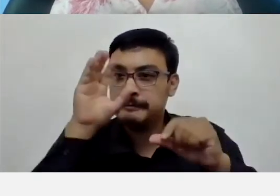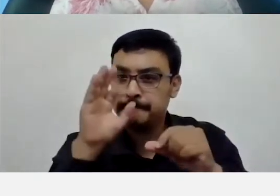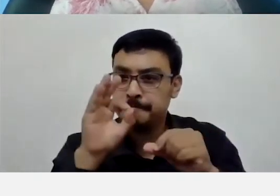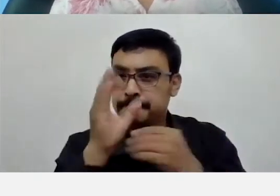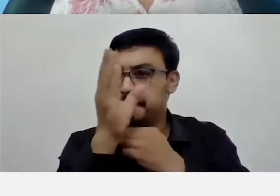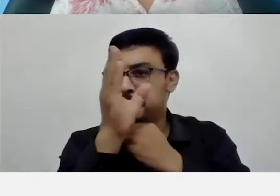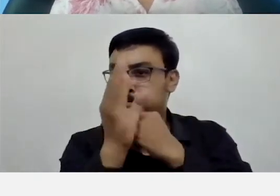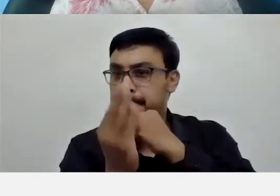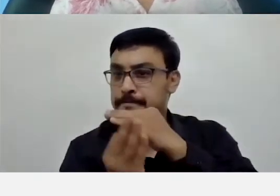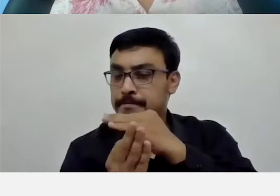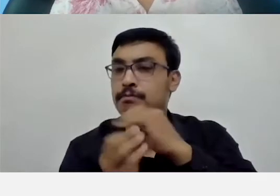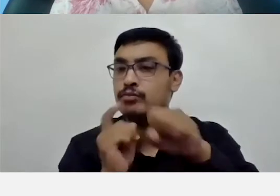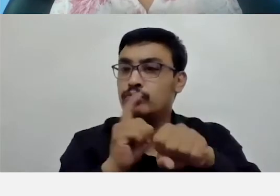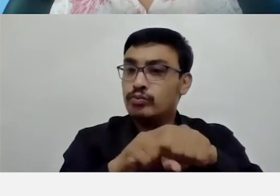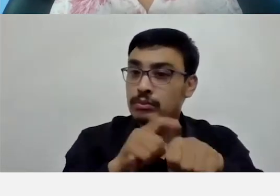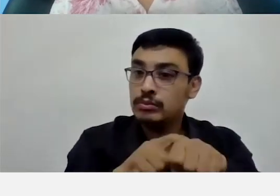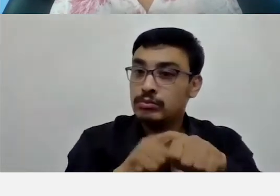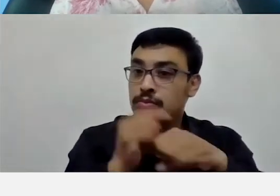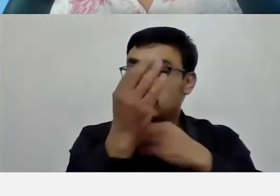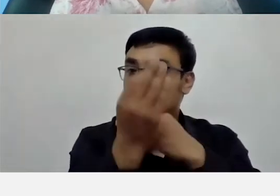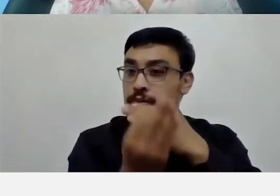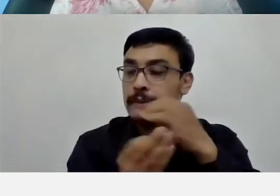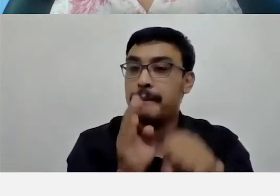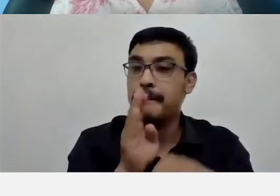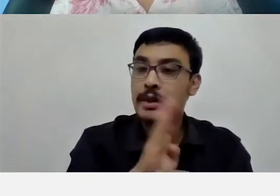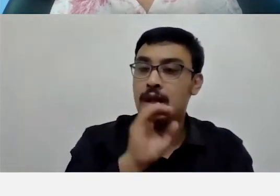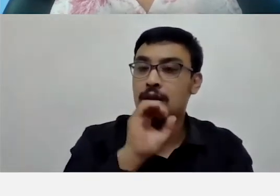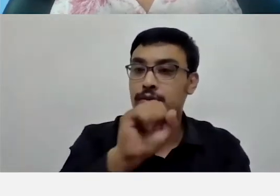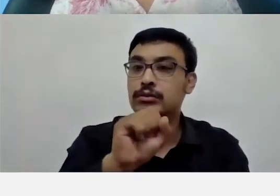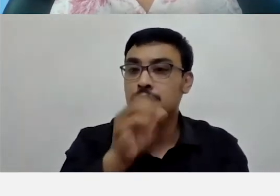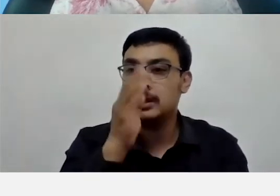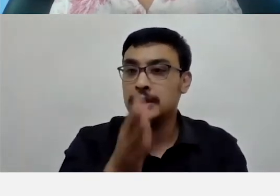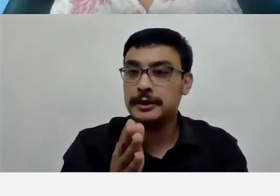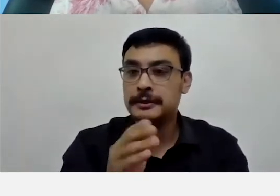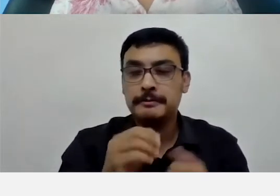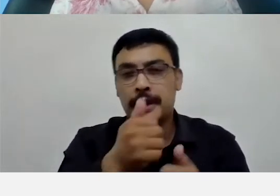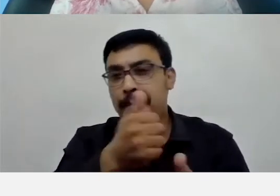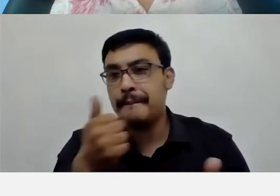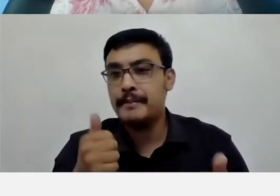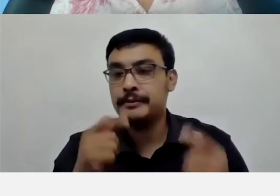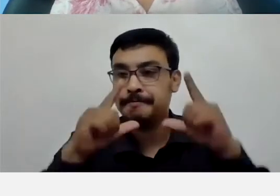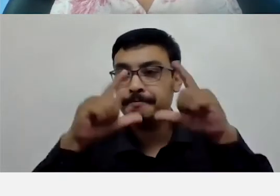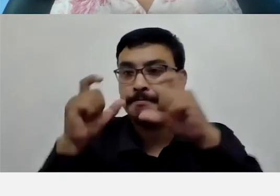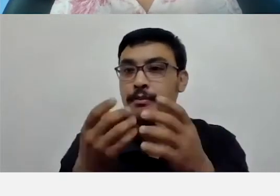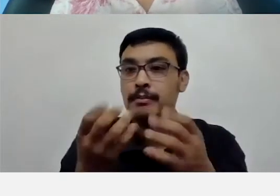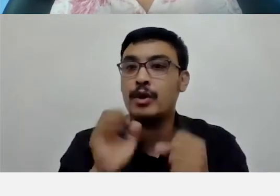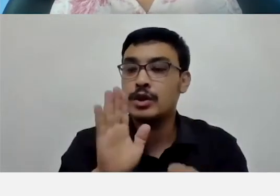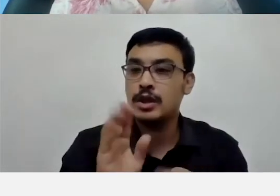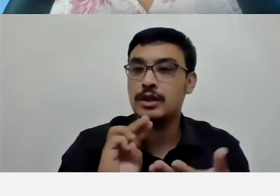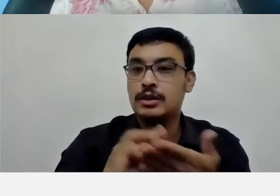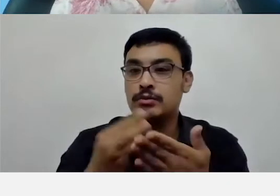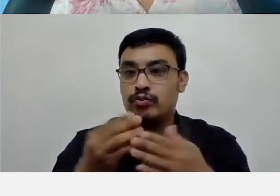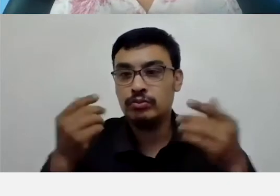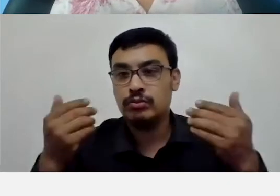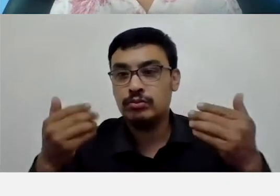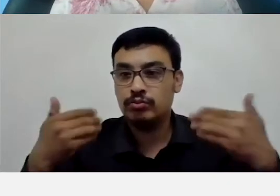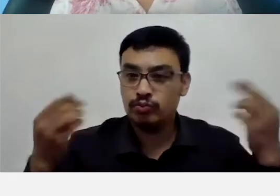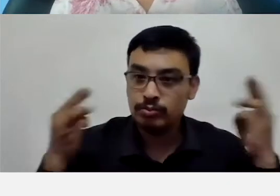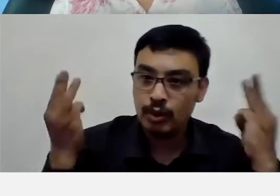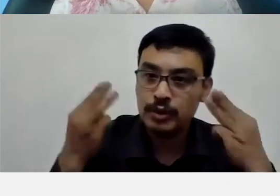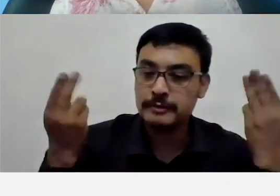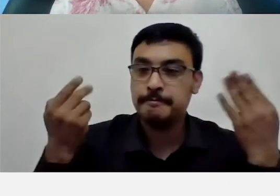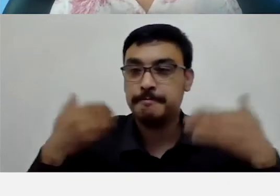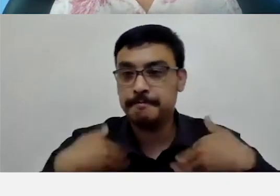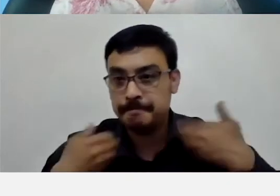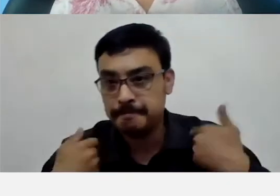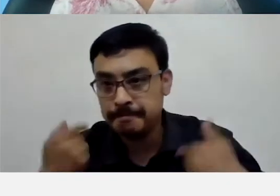when the time of the sunset. So you will get the gorgeous picture. And the festival moment also, most of take place in